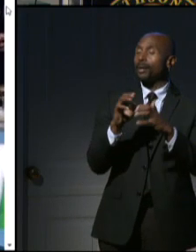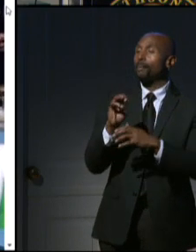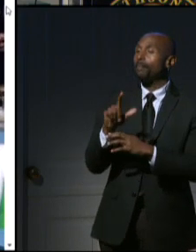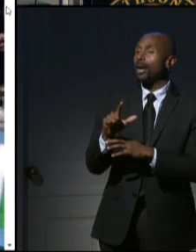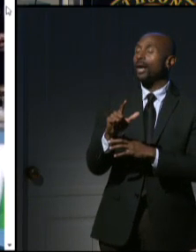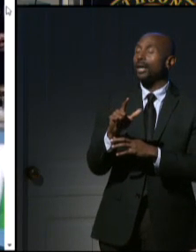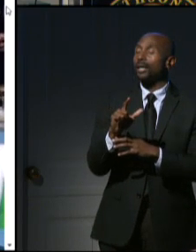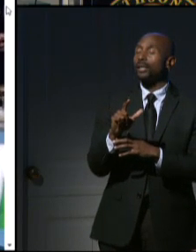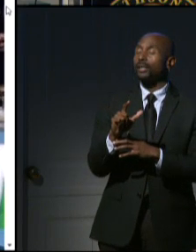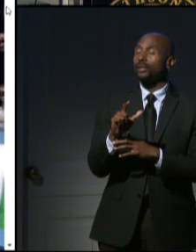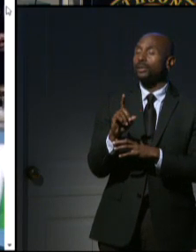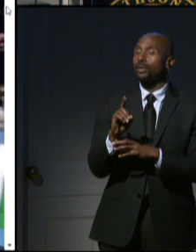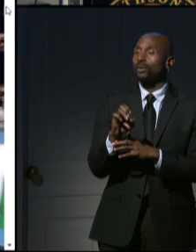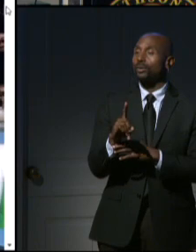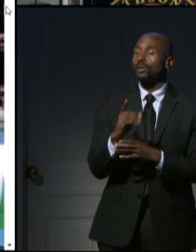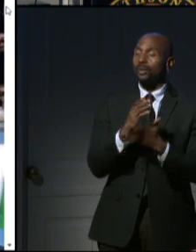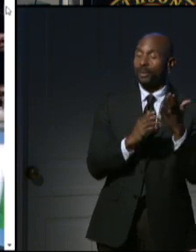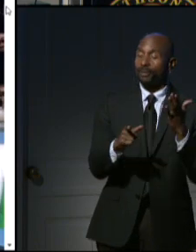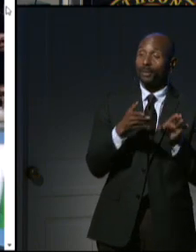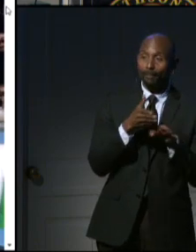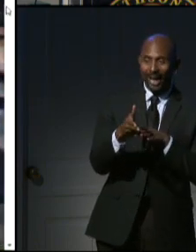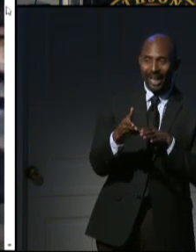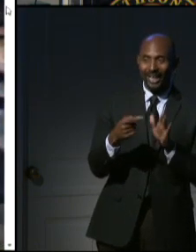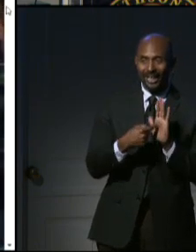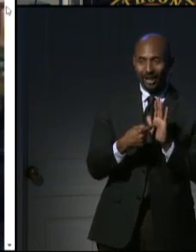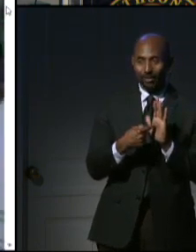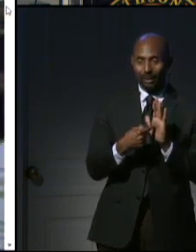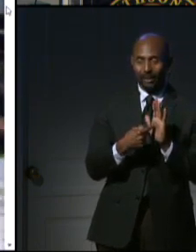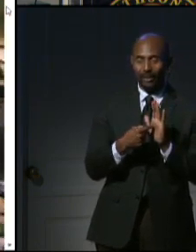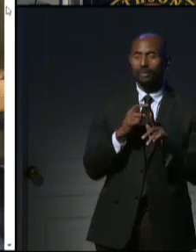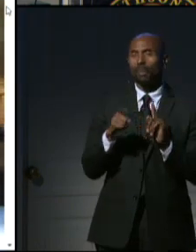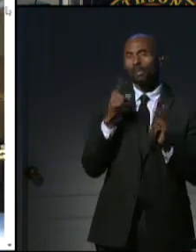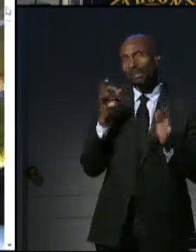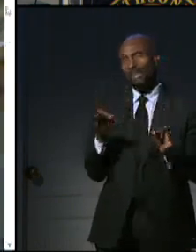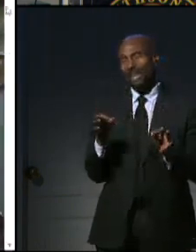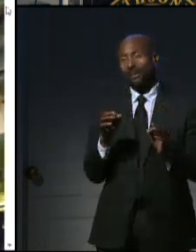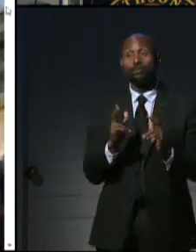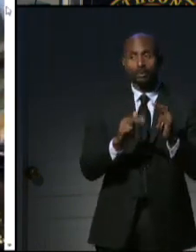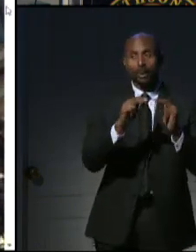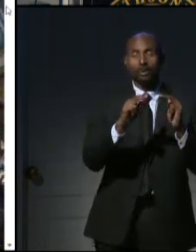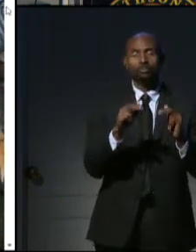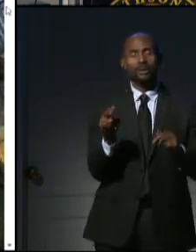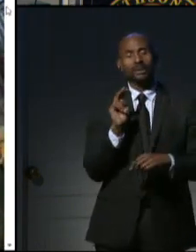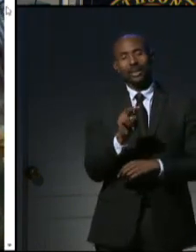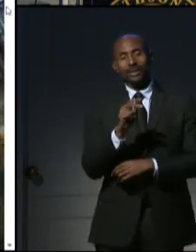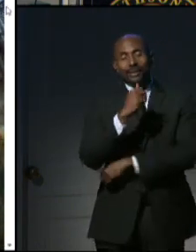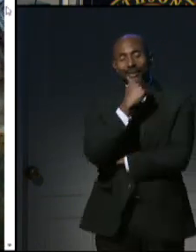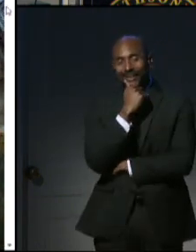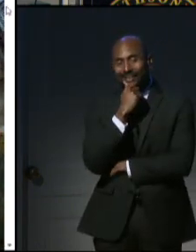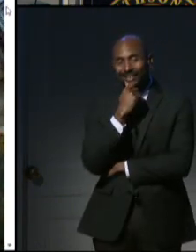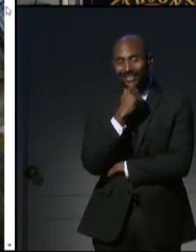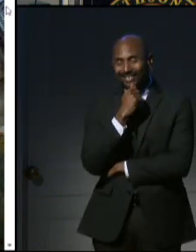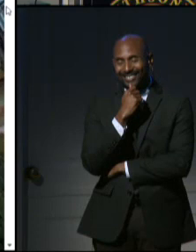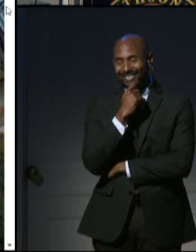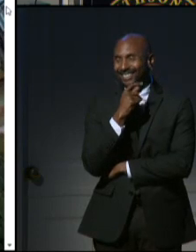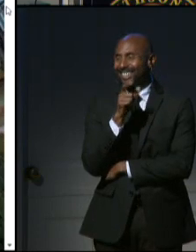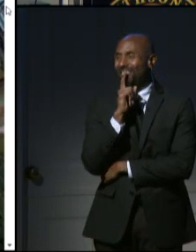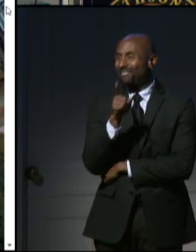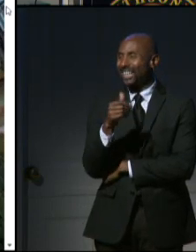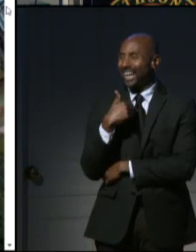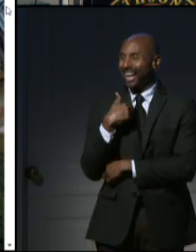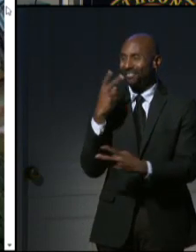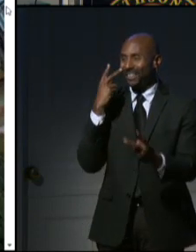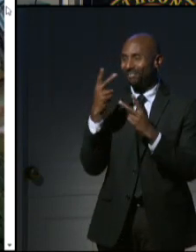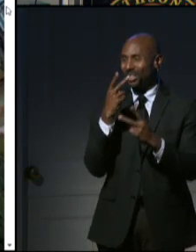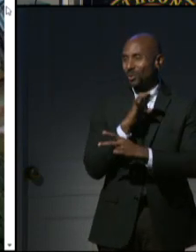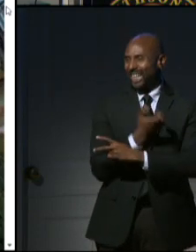there that were going to be in there. And we decided once we created it and saw it, it just didn't have the